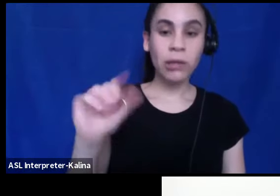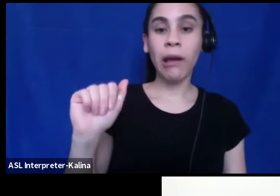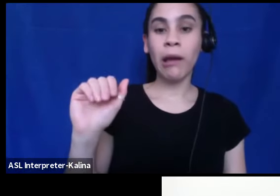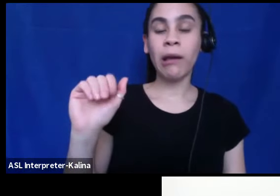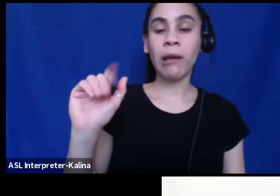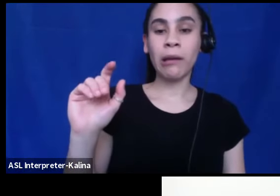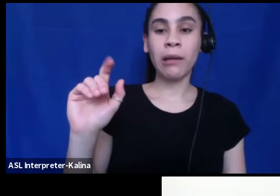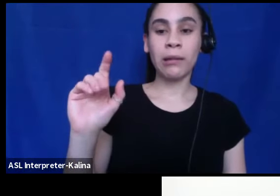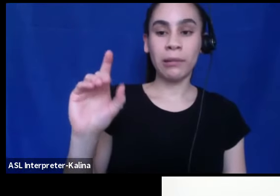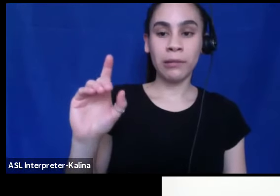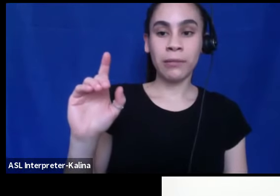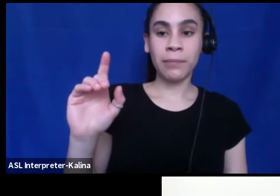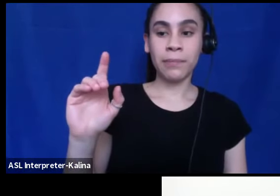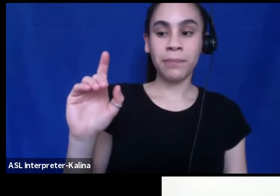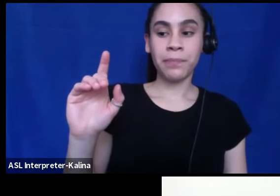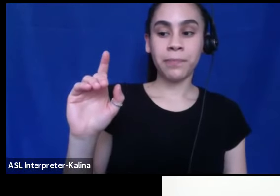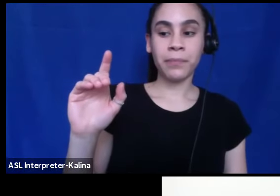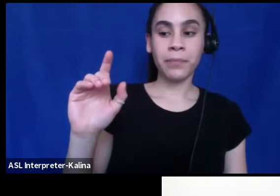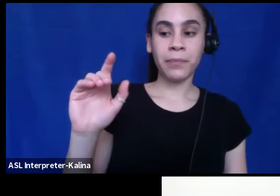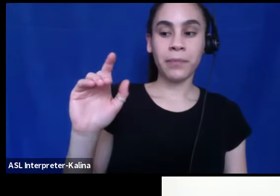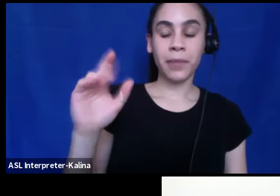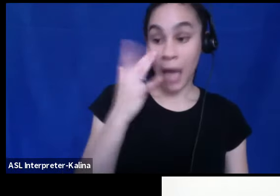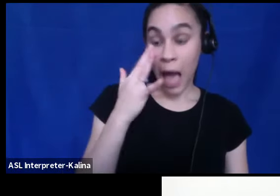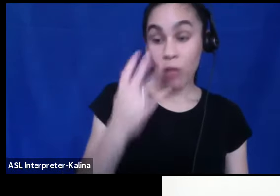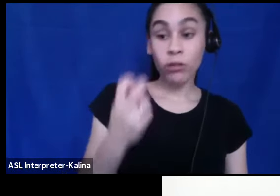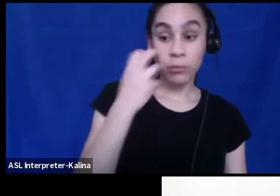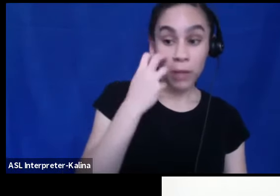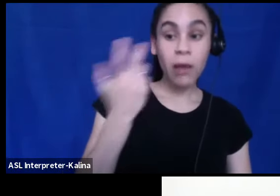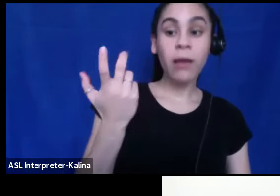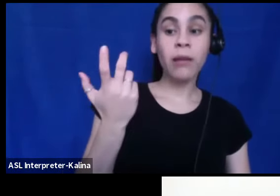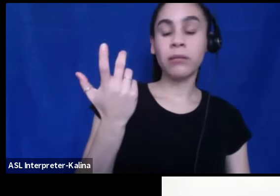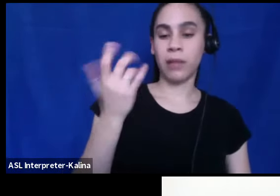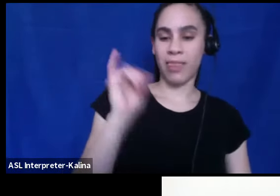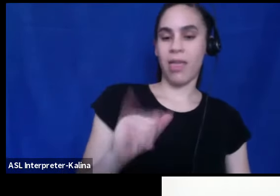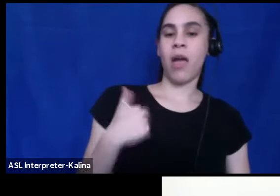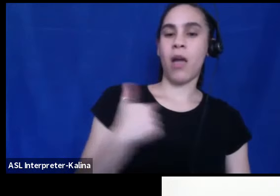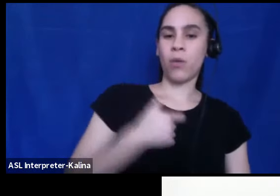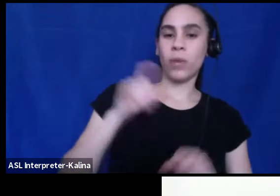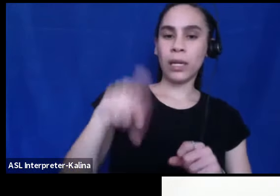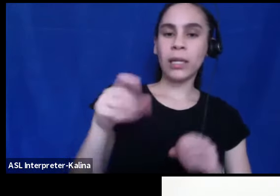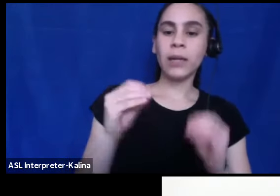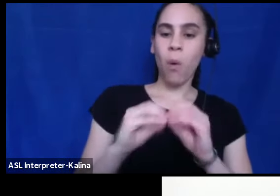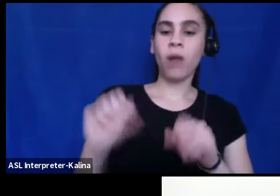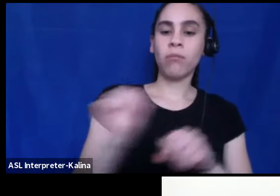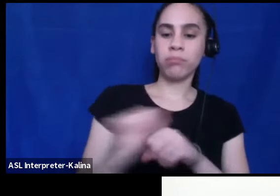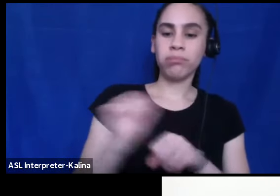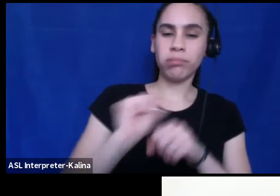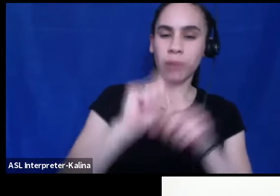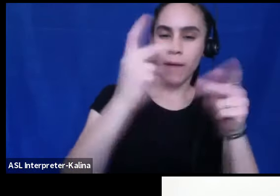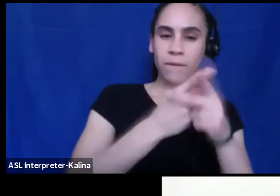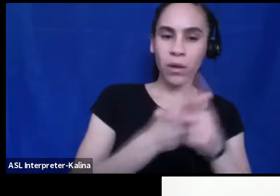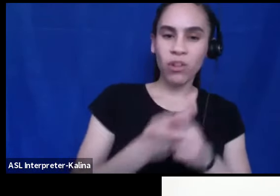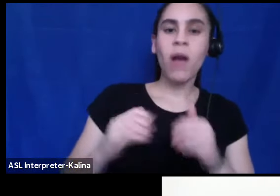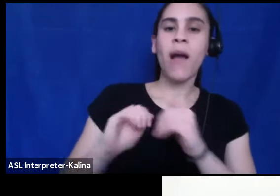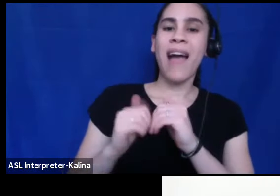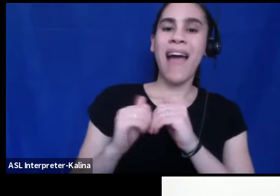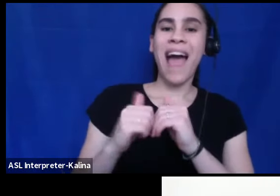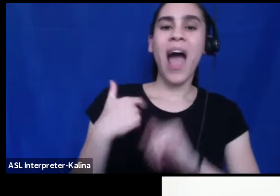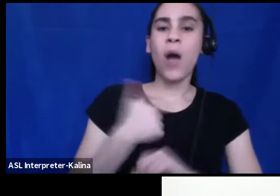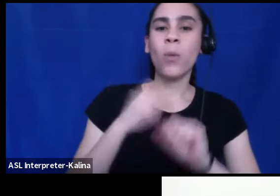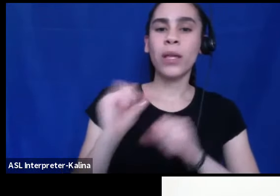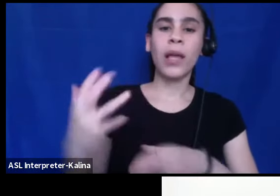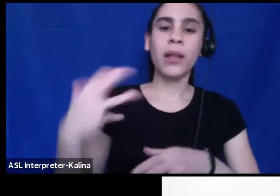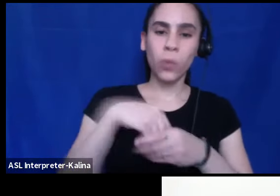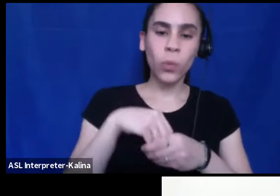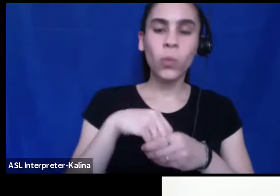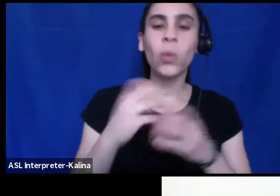may not know they're colorblind. That's where we have a lot of work to do to figure out how do we incorporate